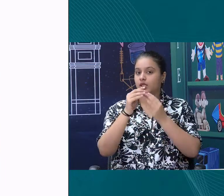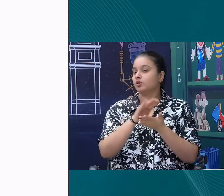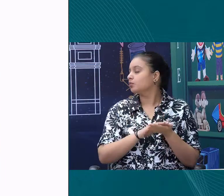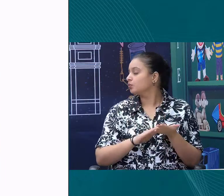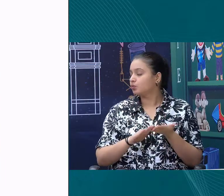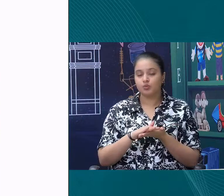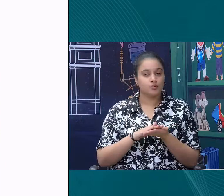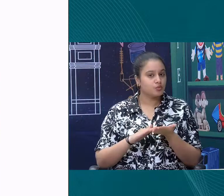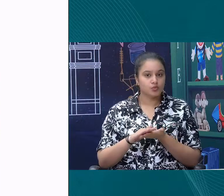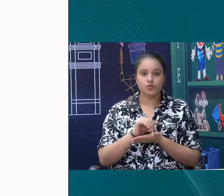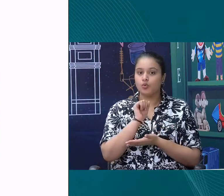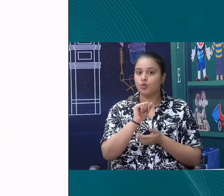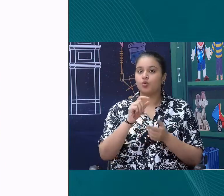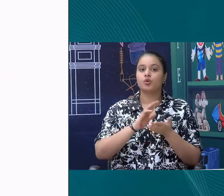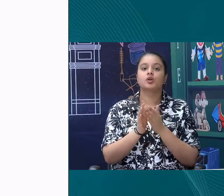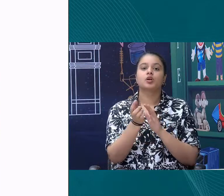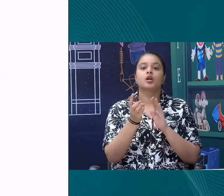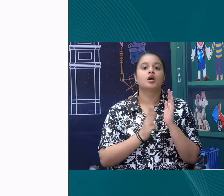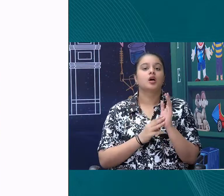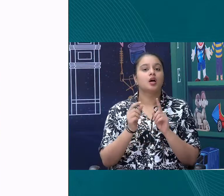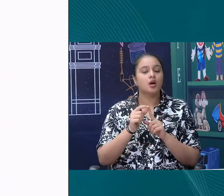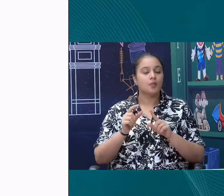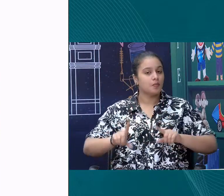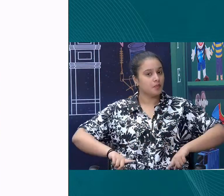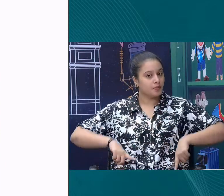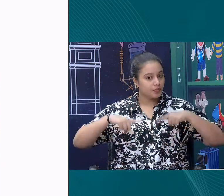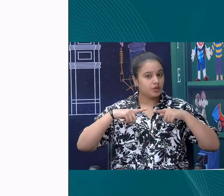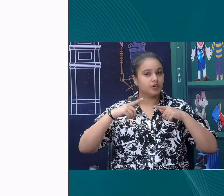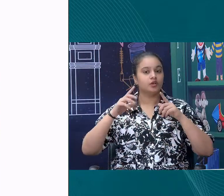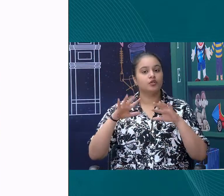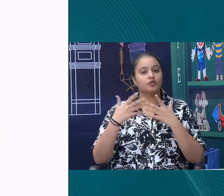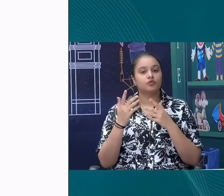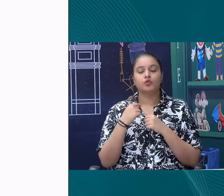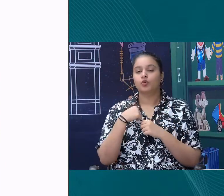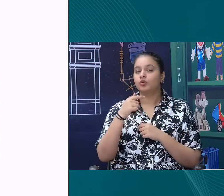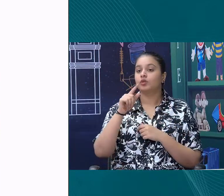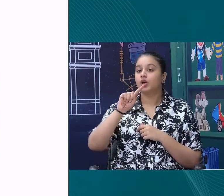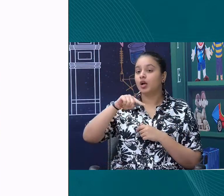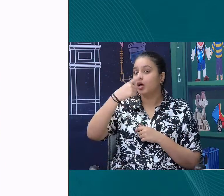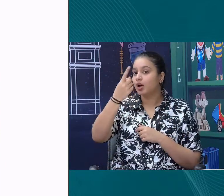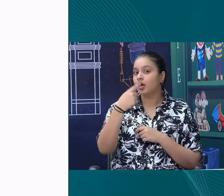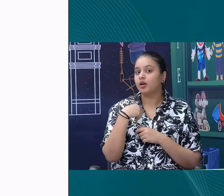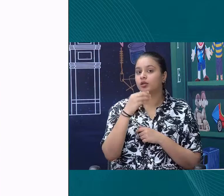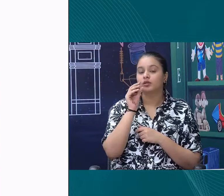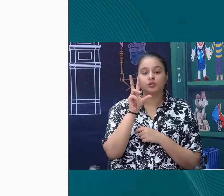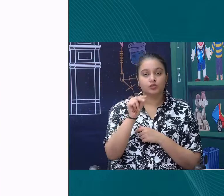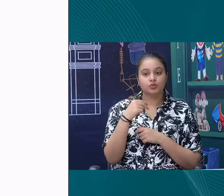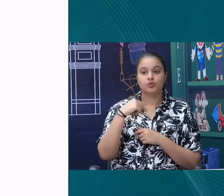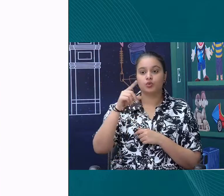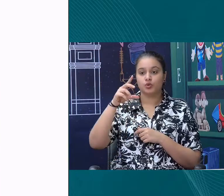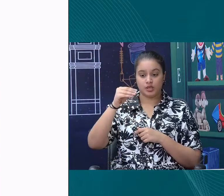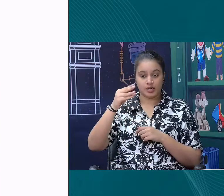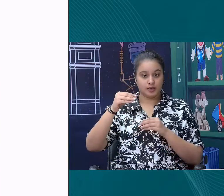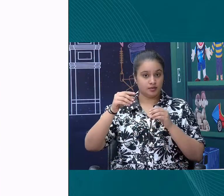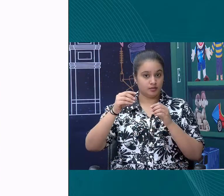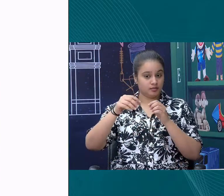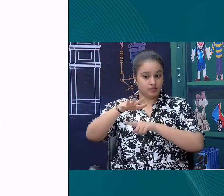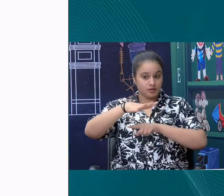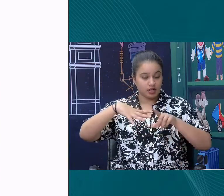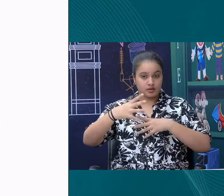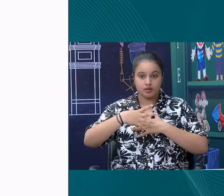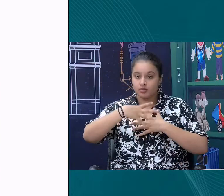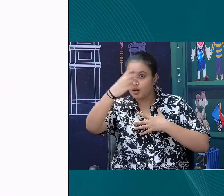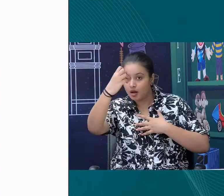because you can live on your hump. And don't you ever say I never did anything for you. Come out of the desert and go to the 3